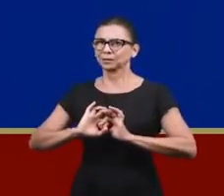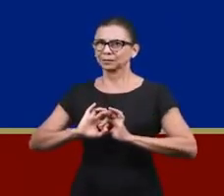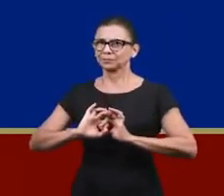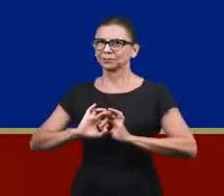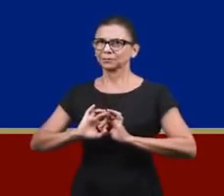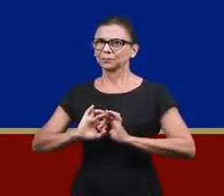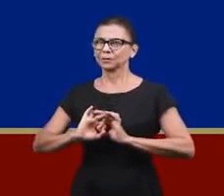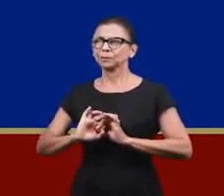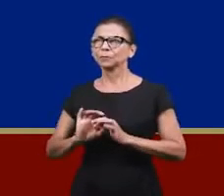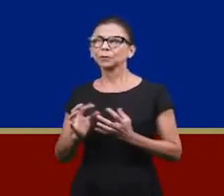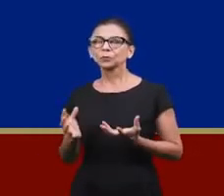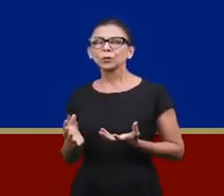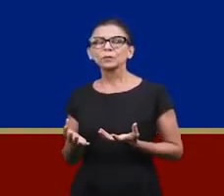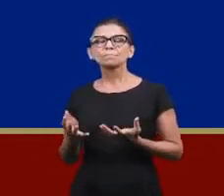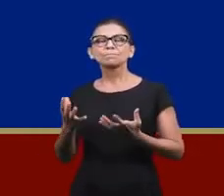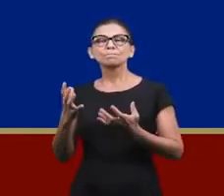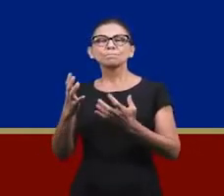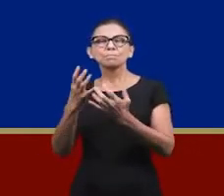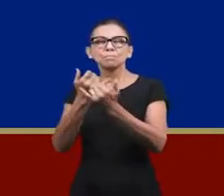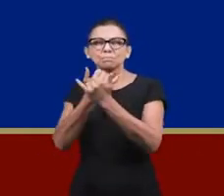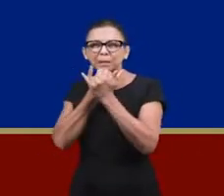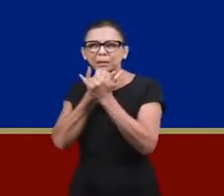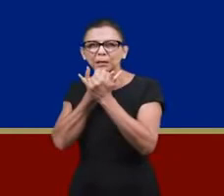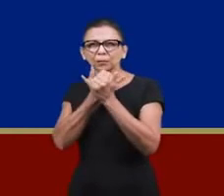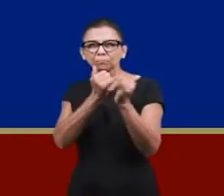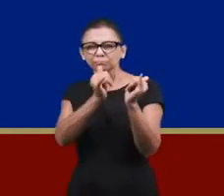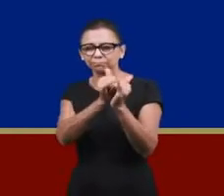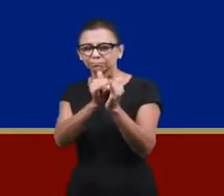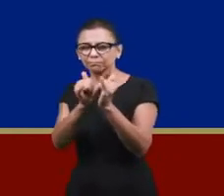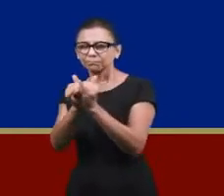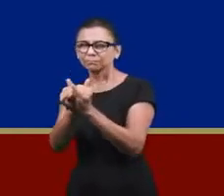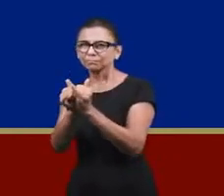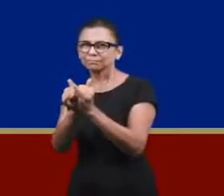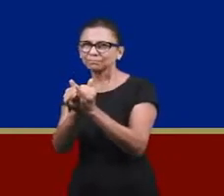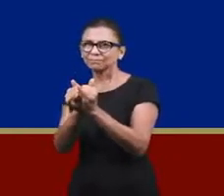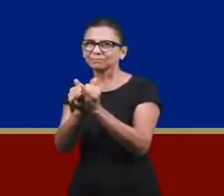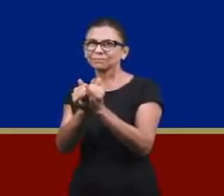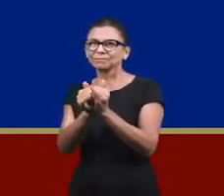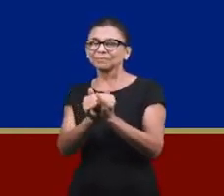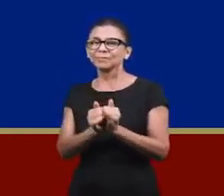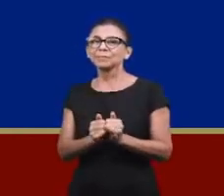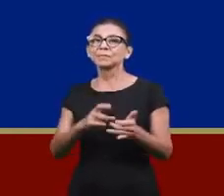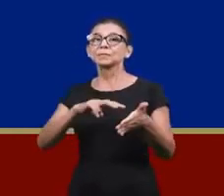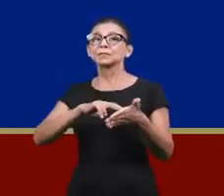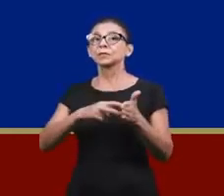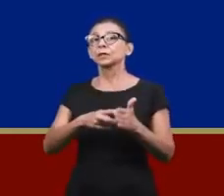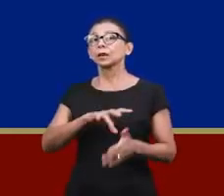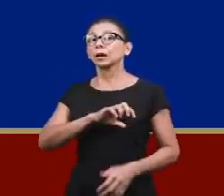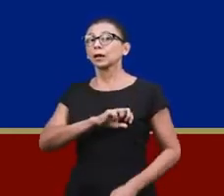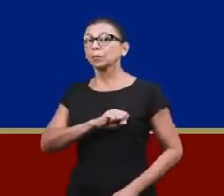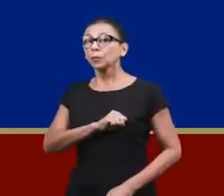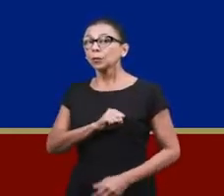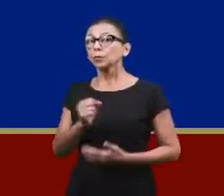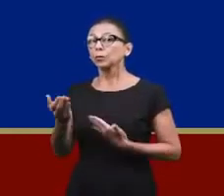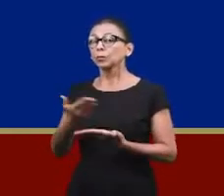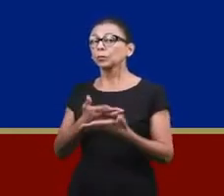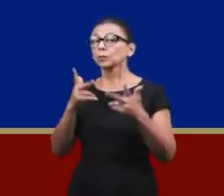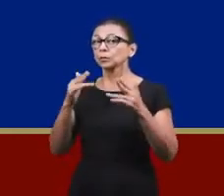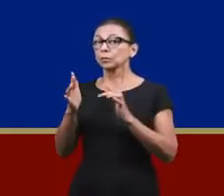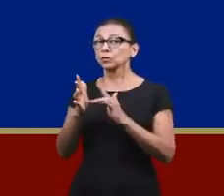forgive, we show a feeling of love towards our brother, just as Jesus loved